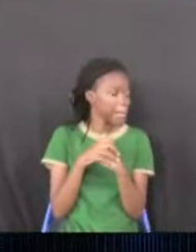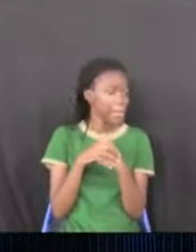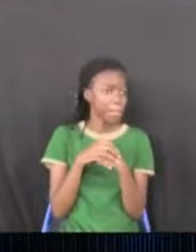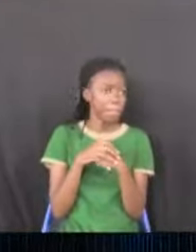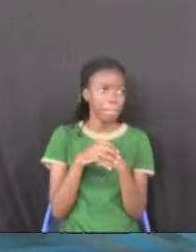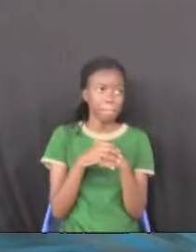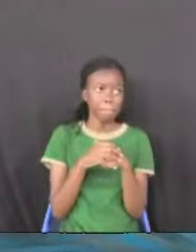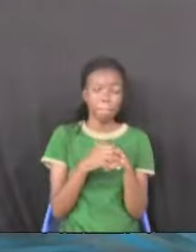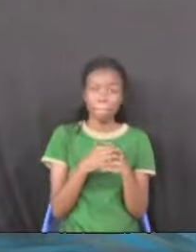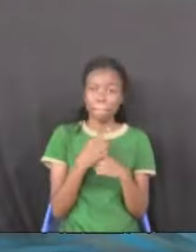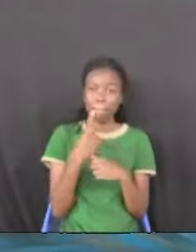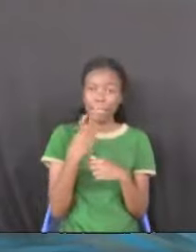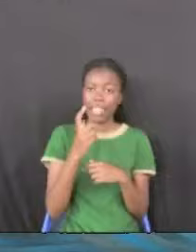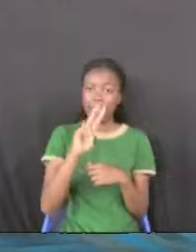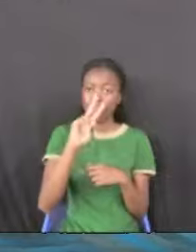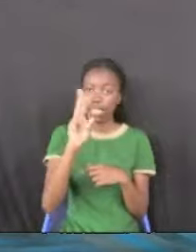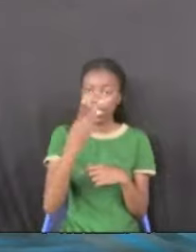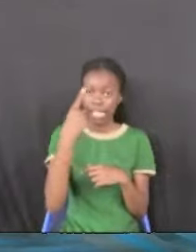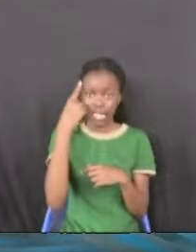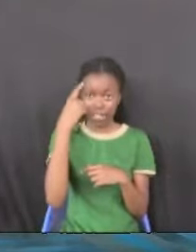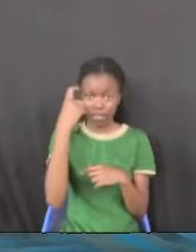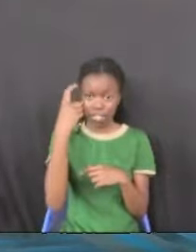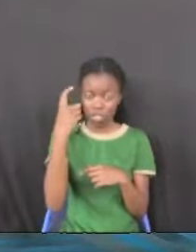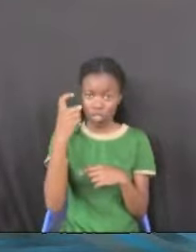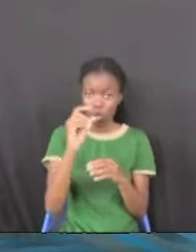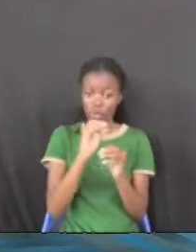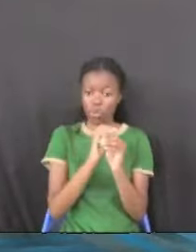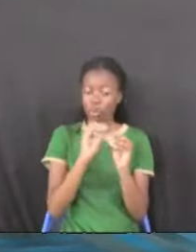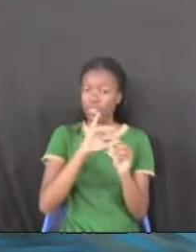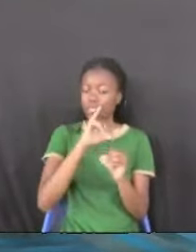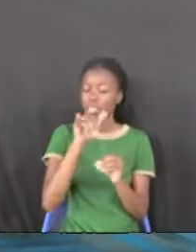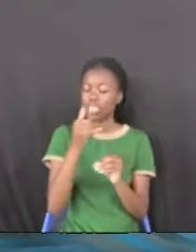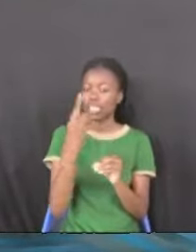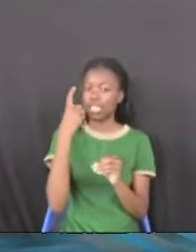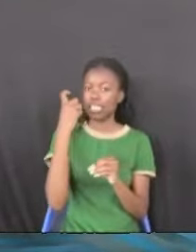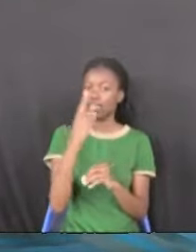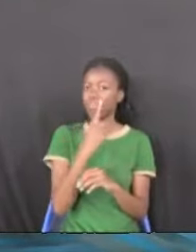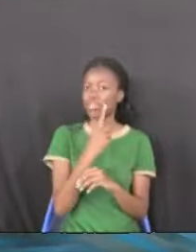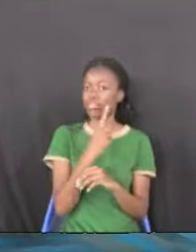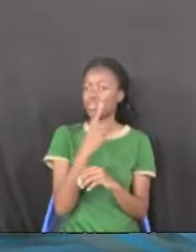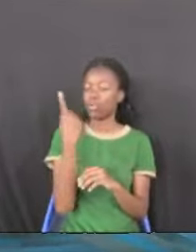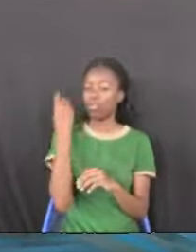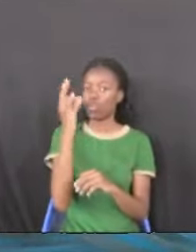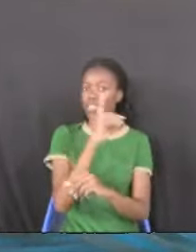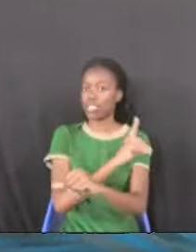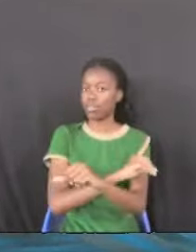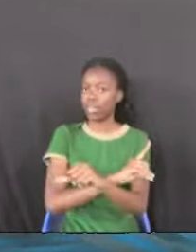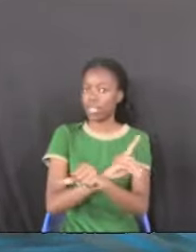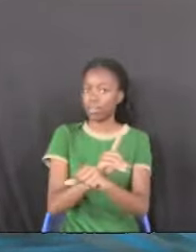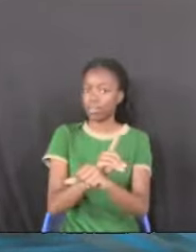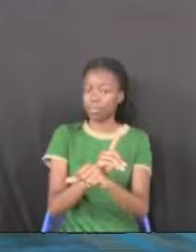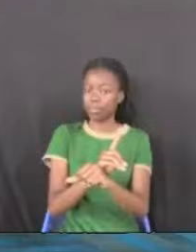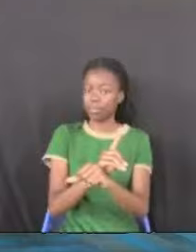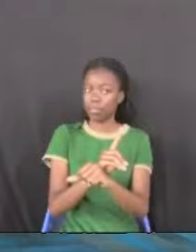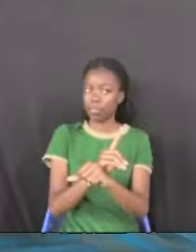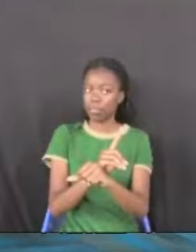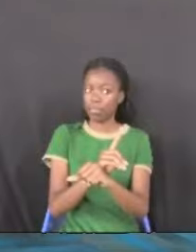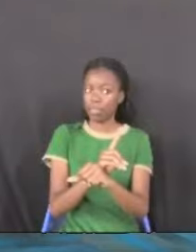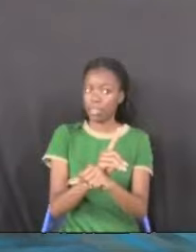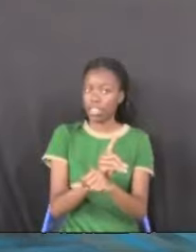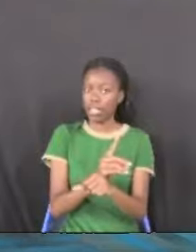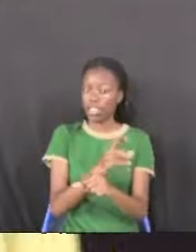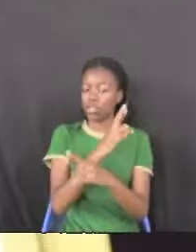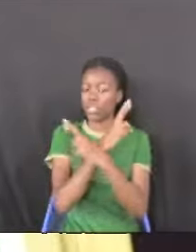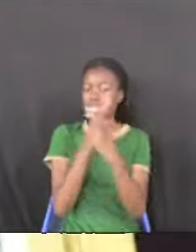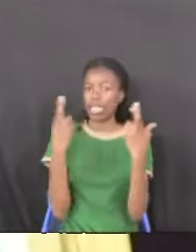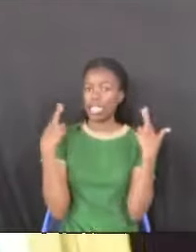Ellen White's second vision was not just a glimpse of the divine. It was a calling, a responsibility